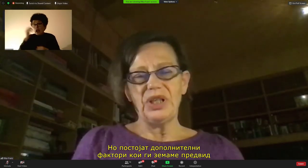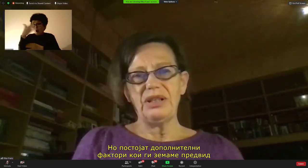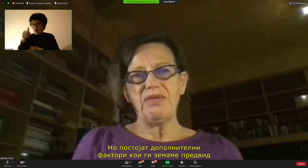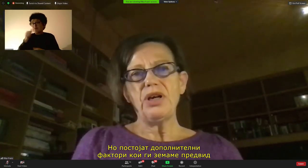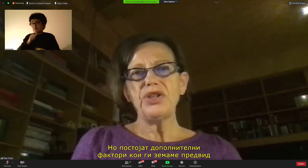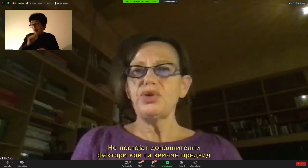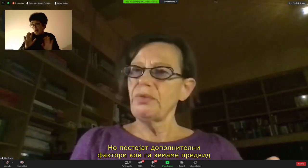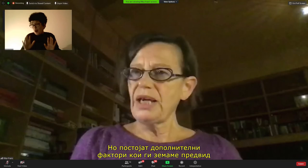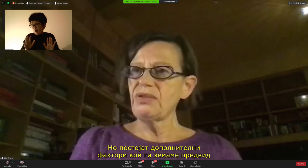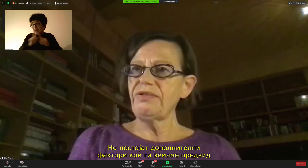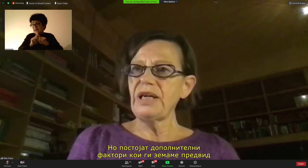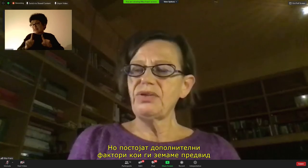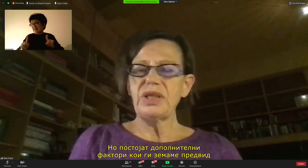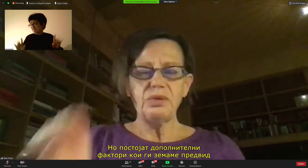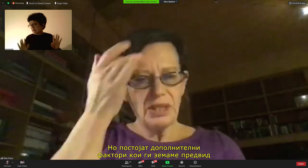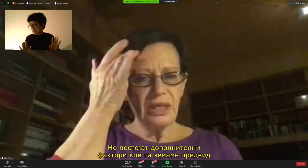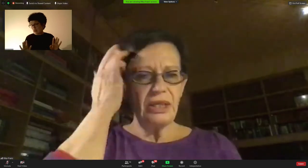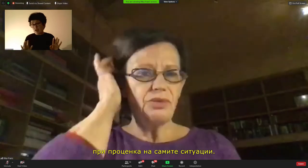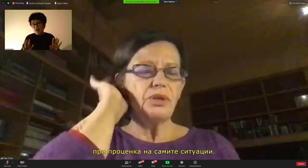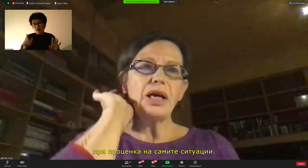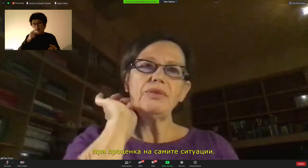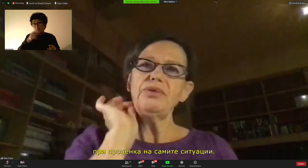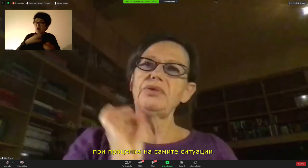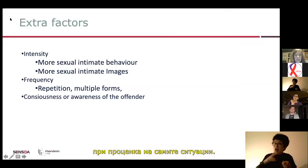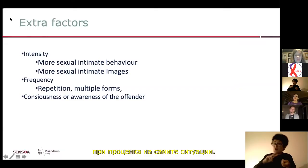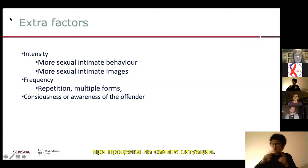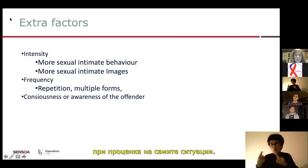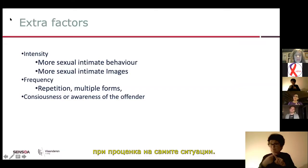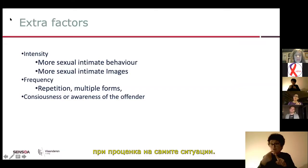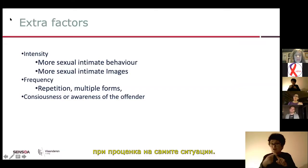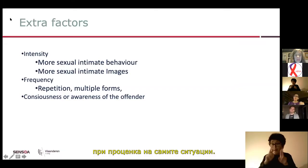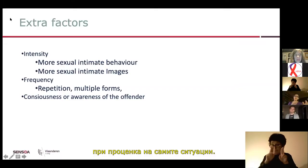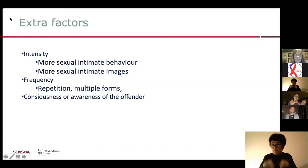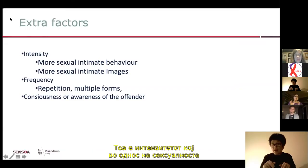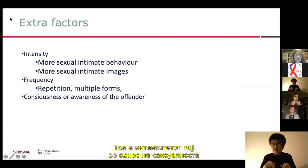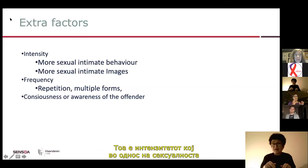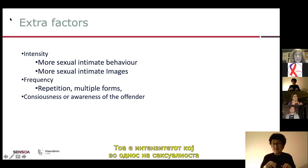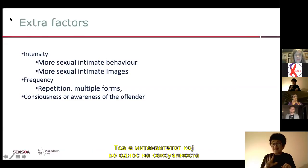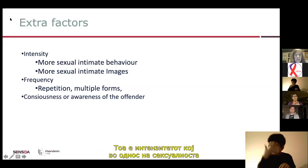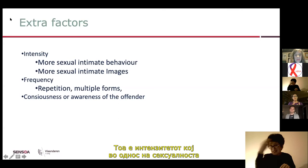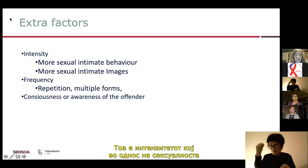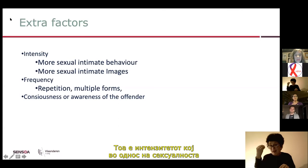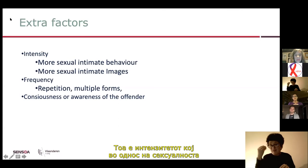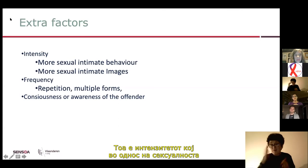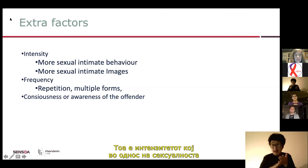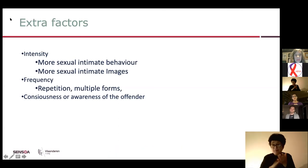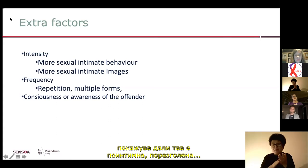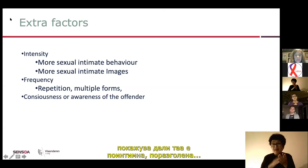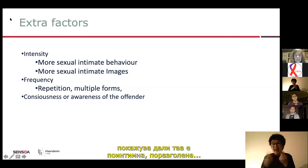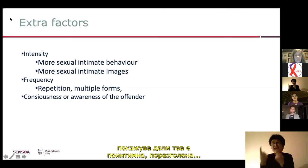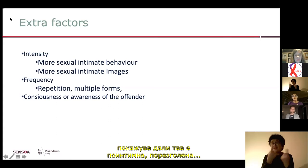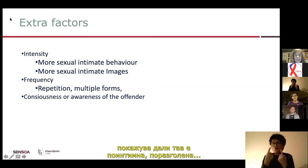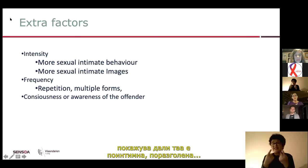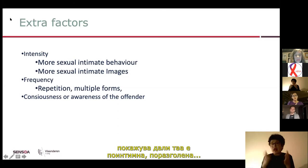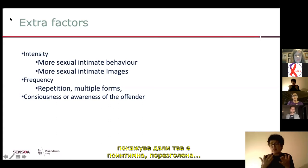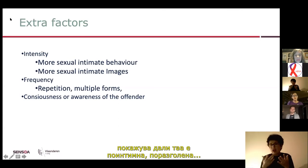But there are also some extra factors that we take into account to evaluate situations. It is the intensity. Intensity